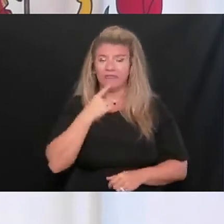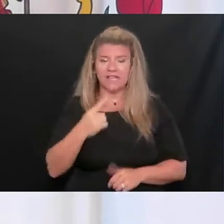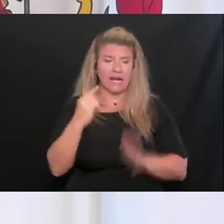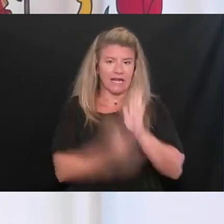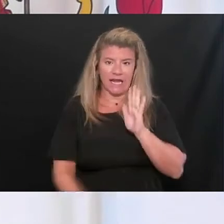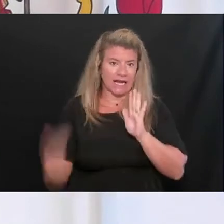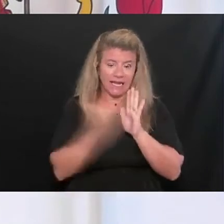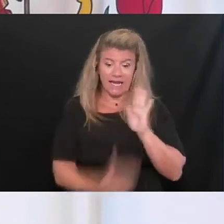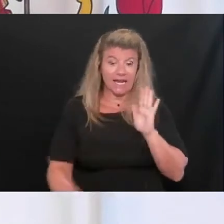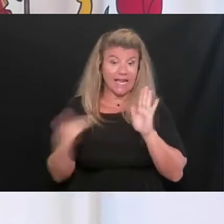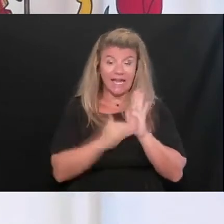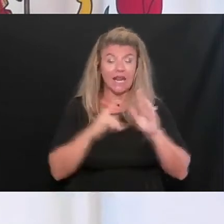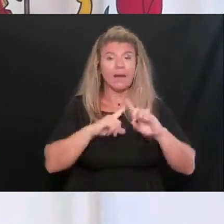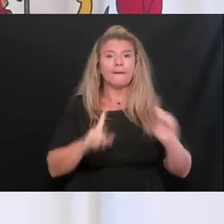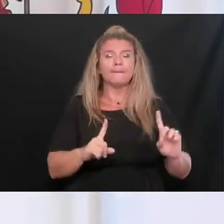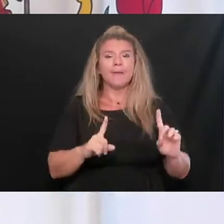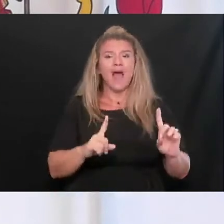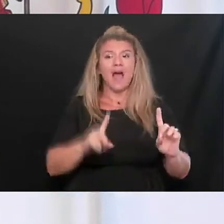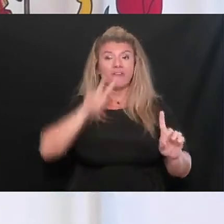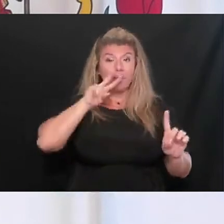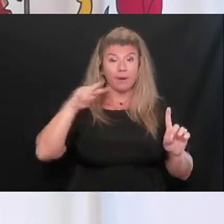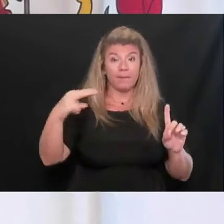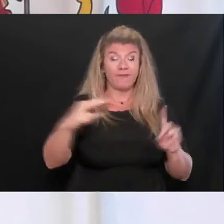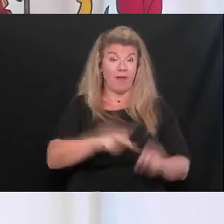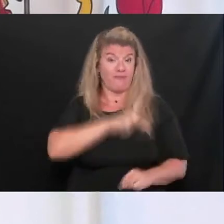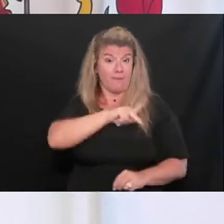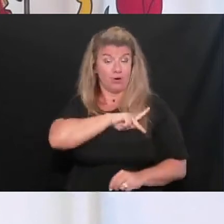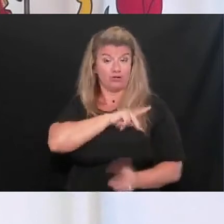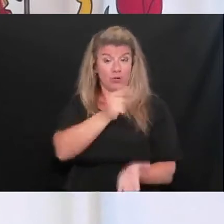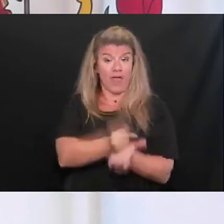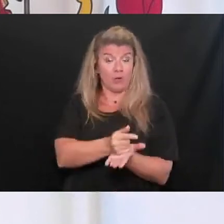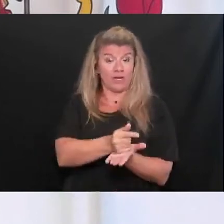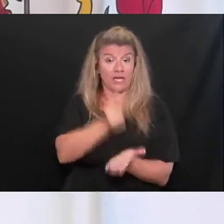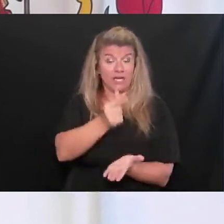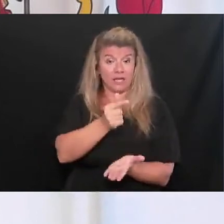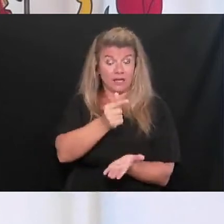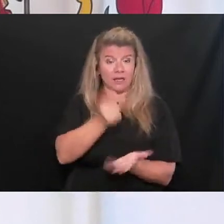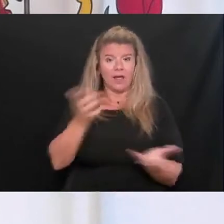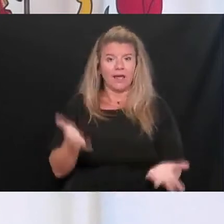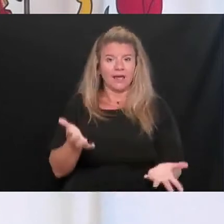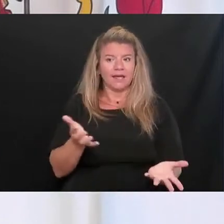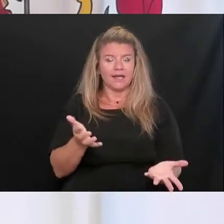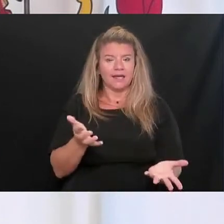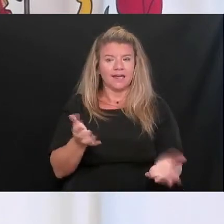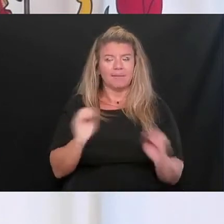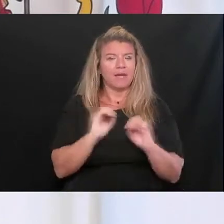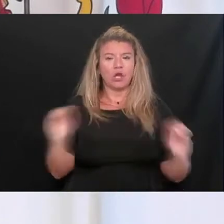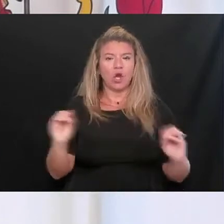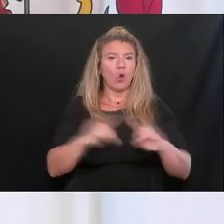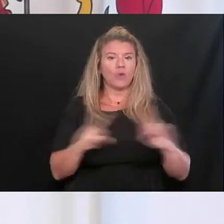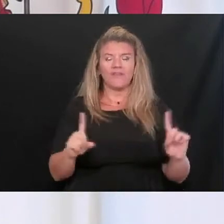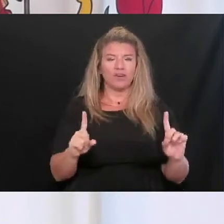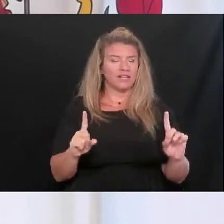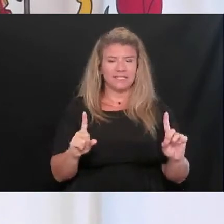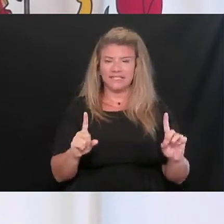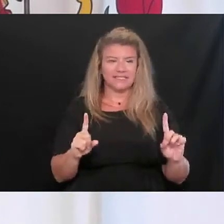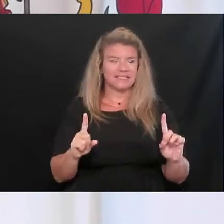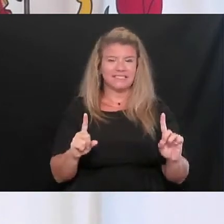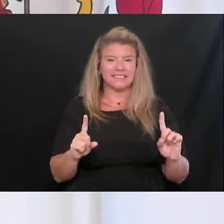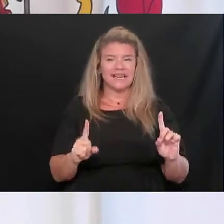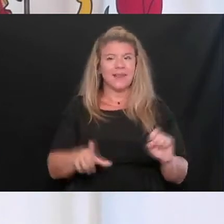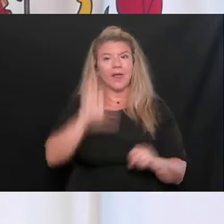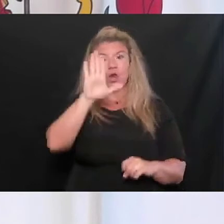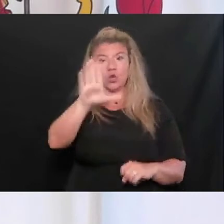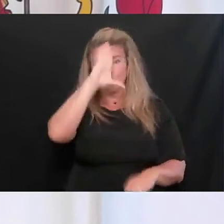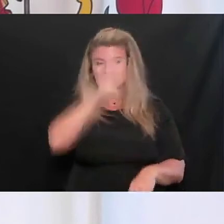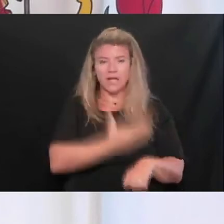but from the standpoint of a personal guarantee, it'd be no different than your son